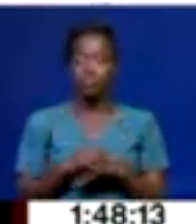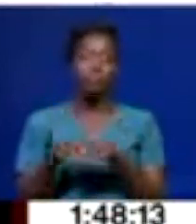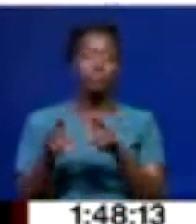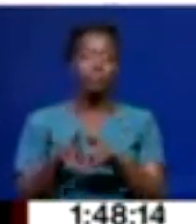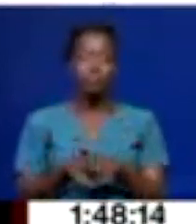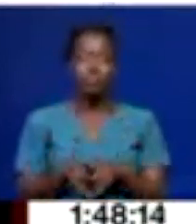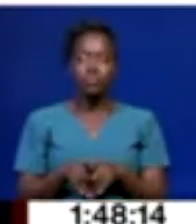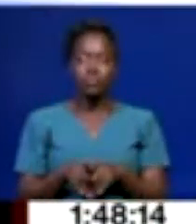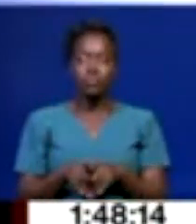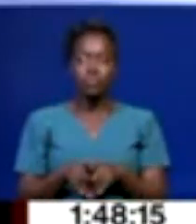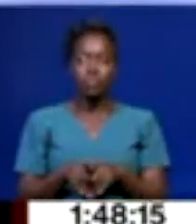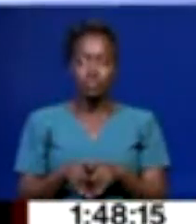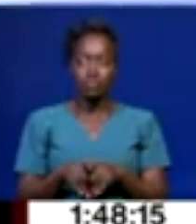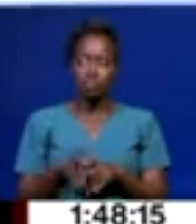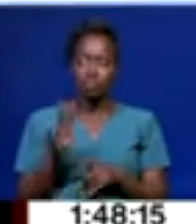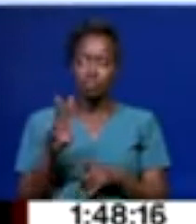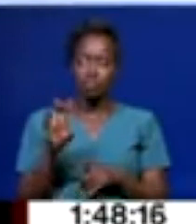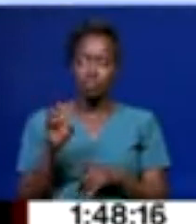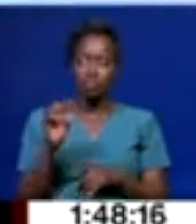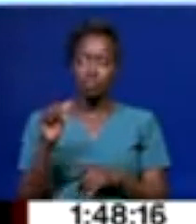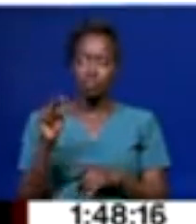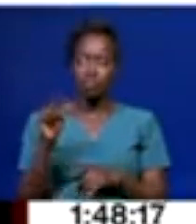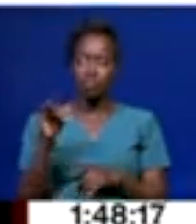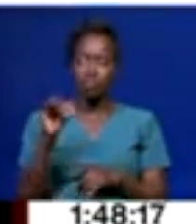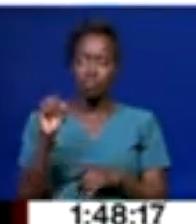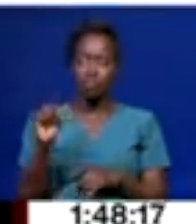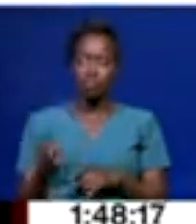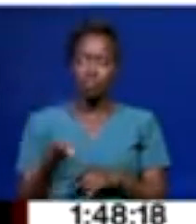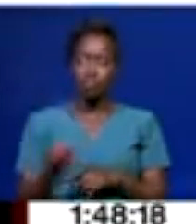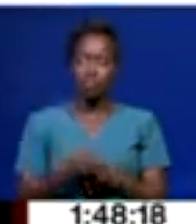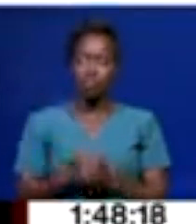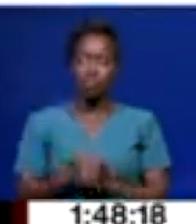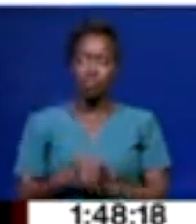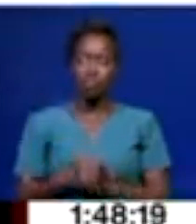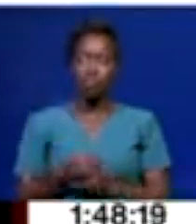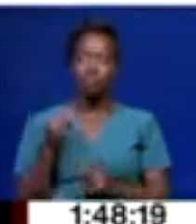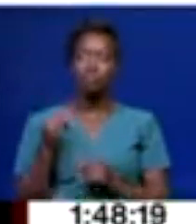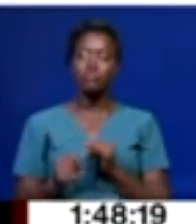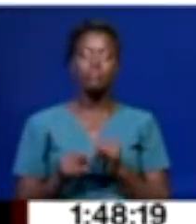shift towards veganism and greater emphasis on wellness. Lastly,